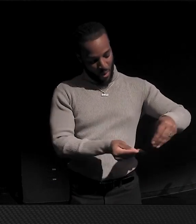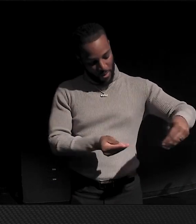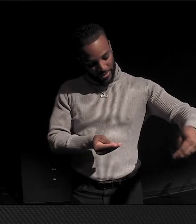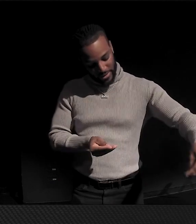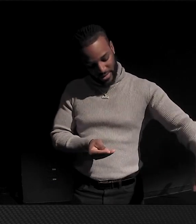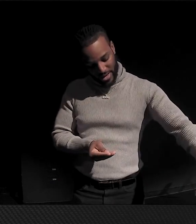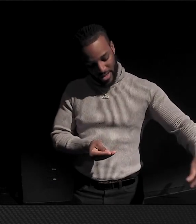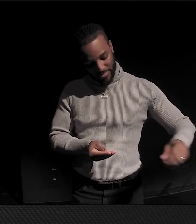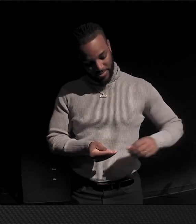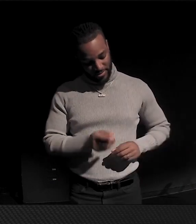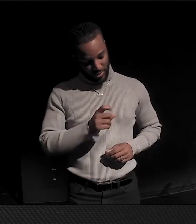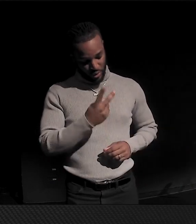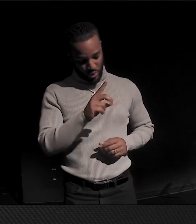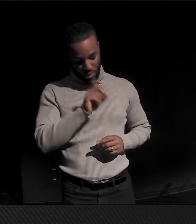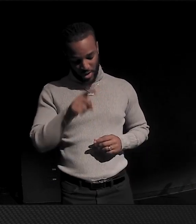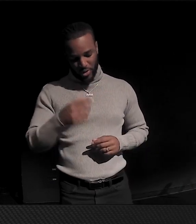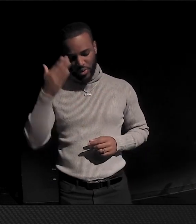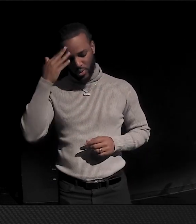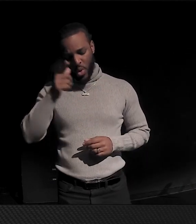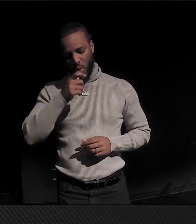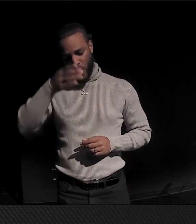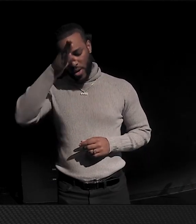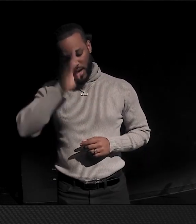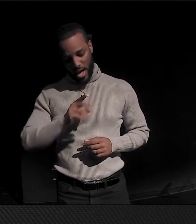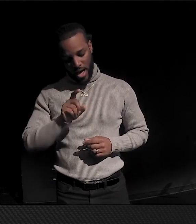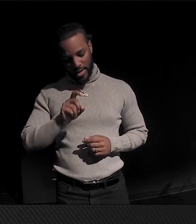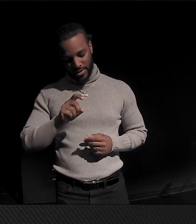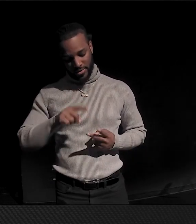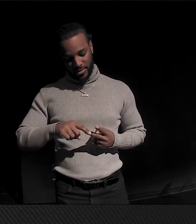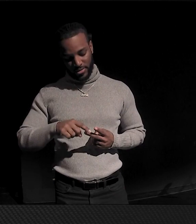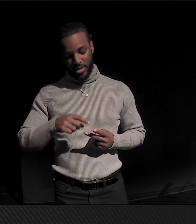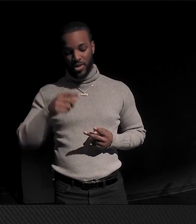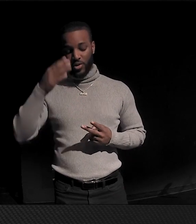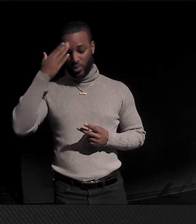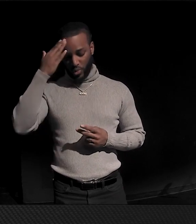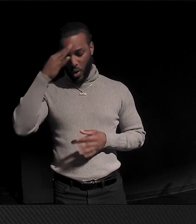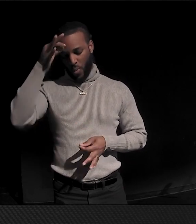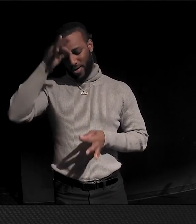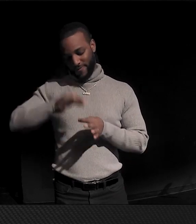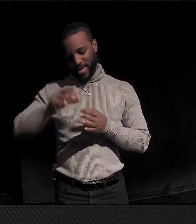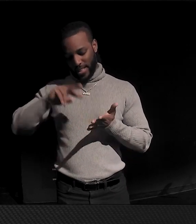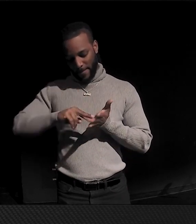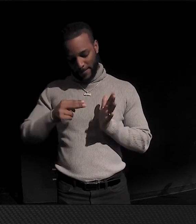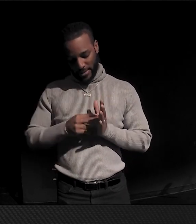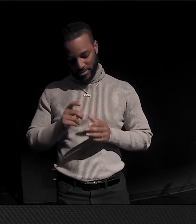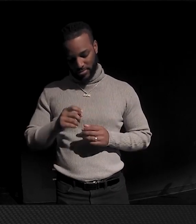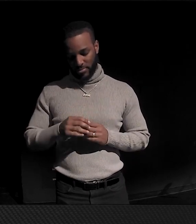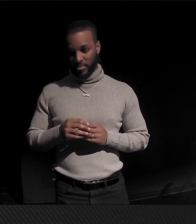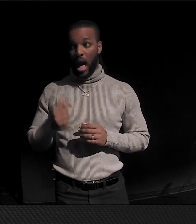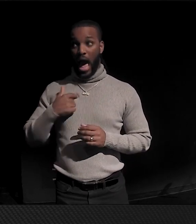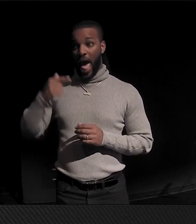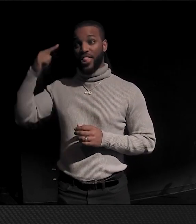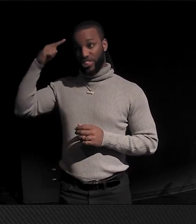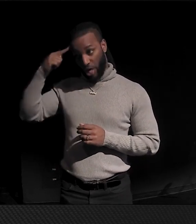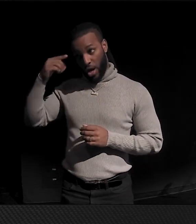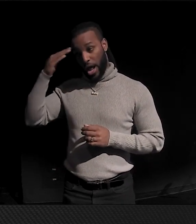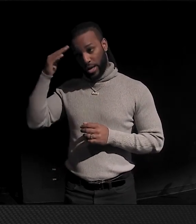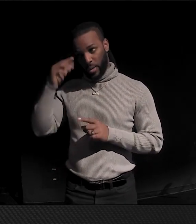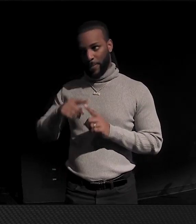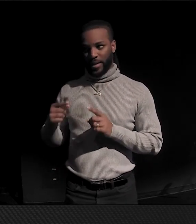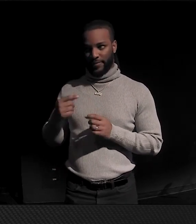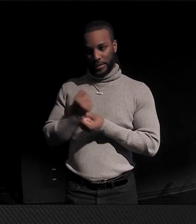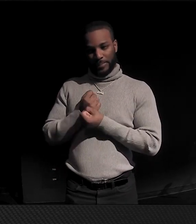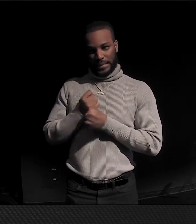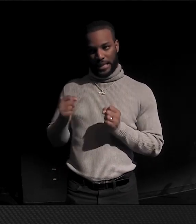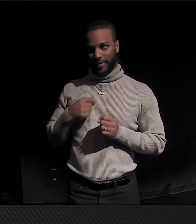asks me two questions. Do you know who God is? And do you know what faith is? I thought I knew, but to be on the safe side, I just said